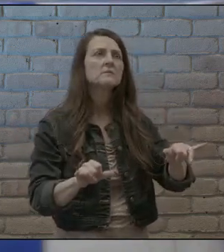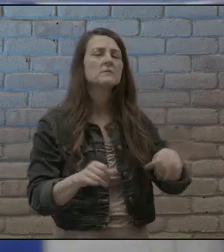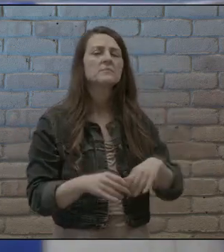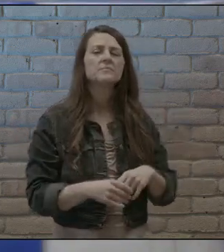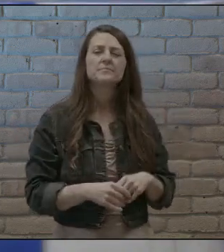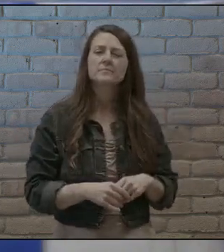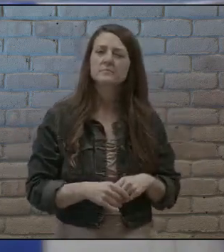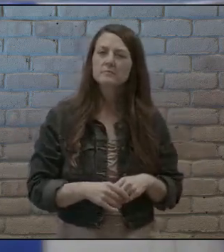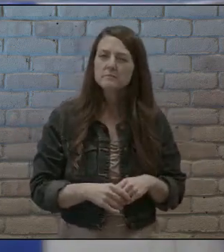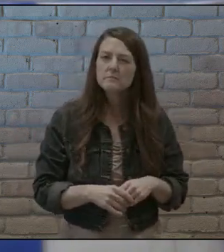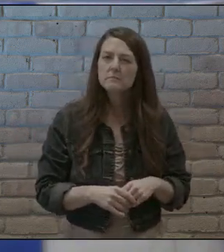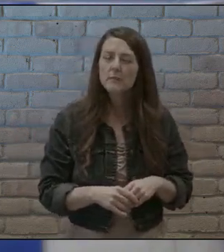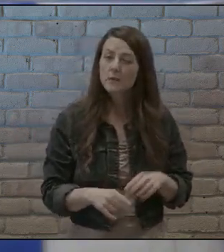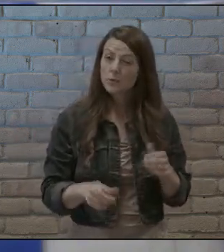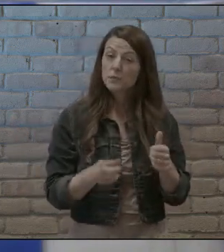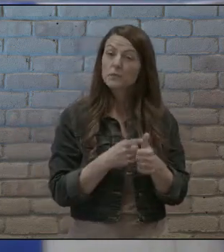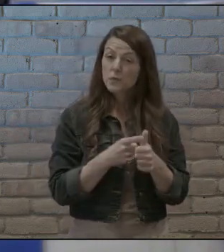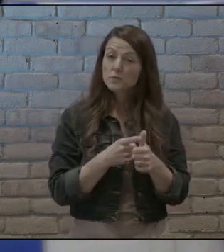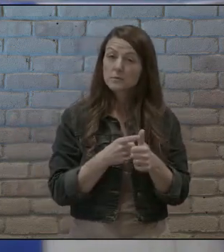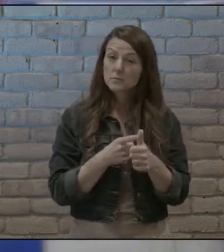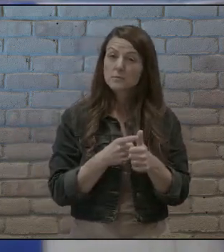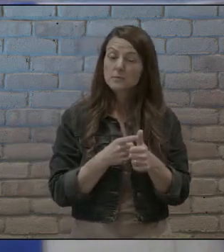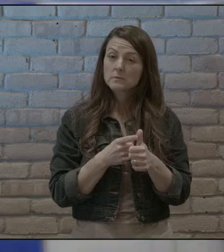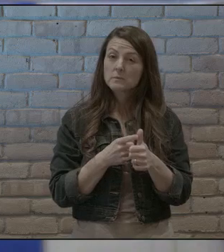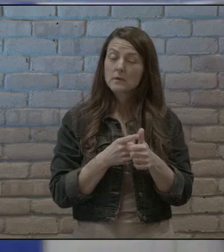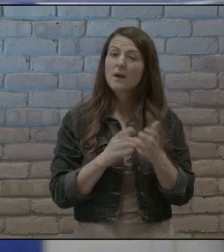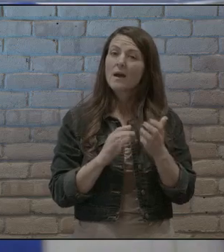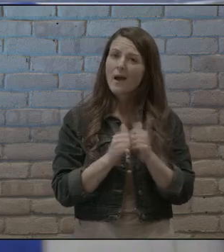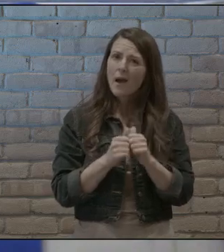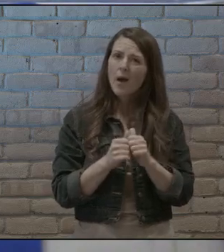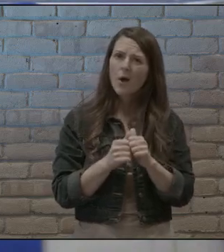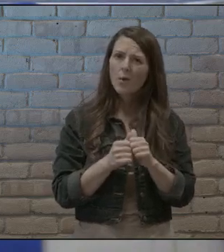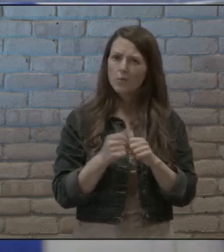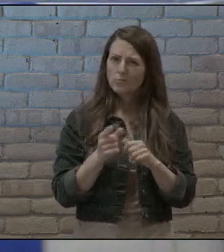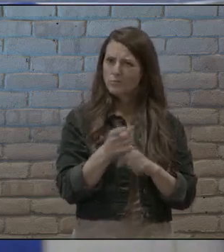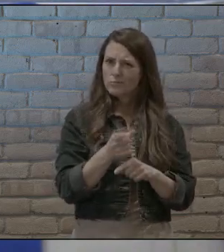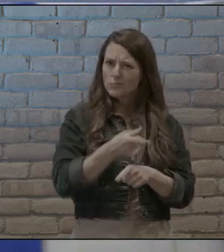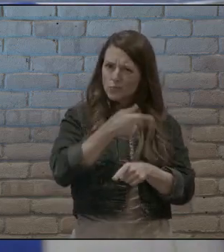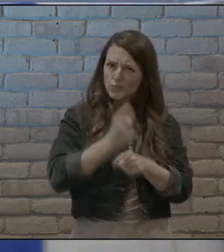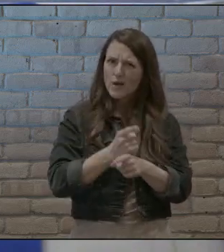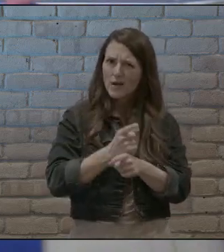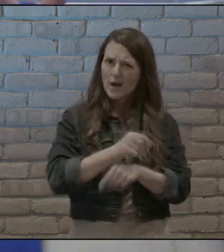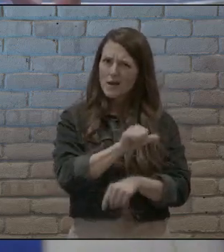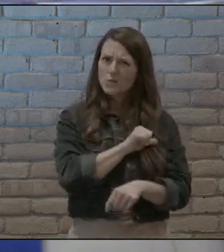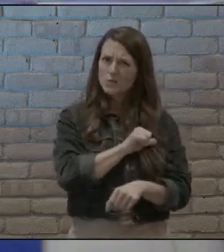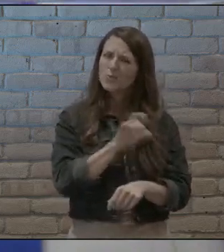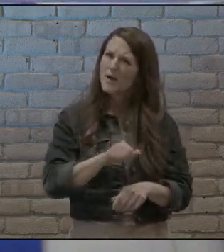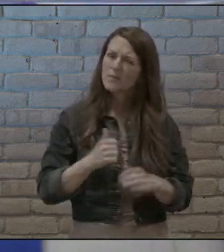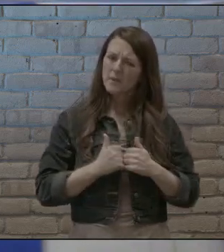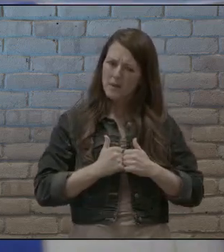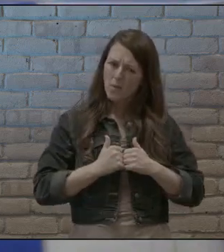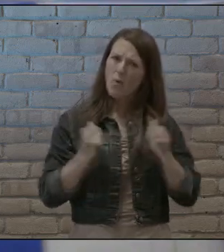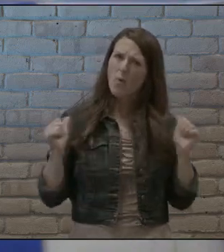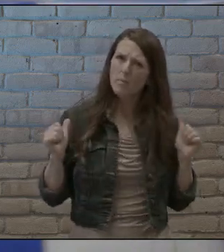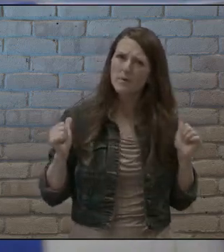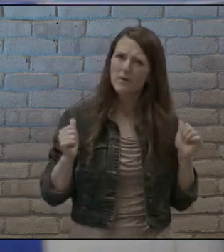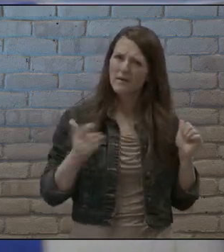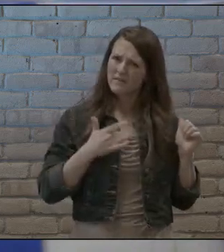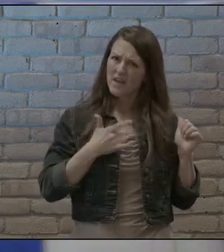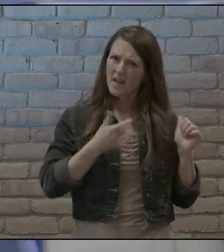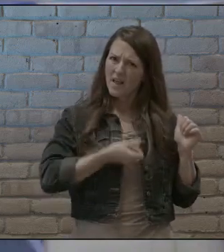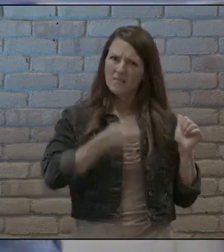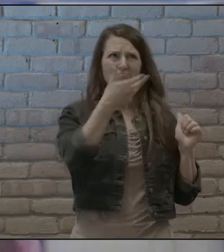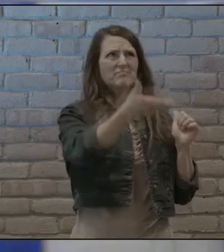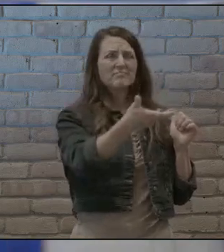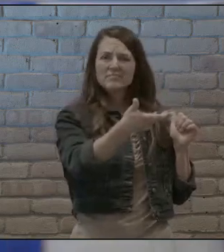And so the first step to having the right attitude, a good attitude, is just being open with how you're feeling